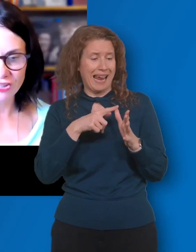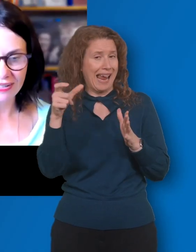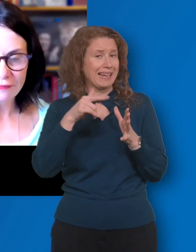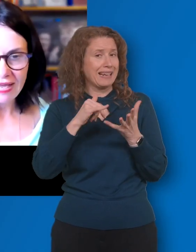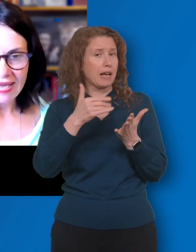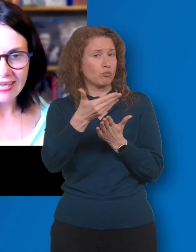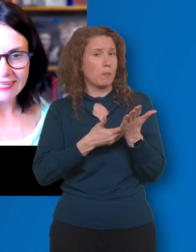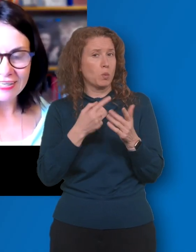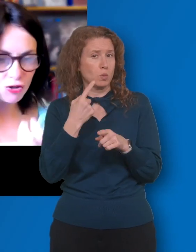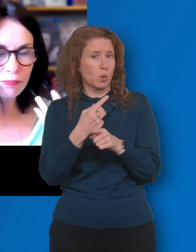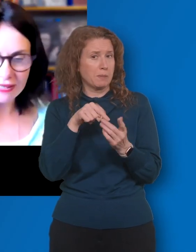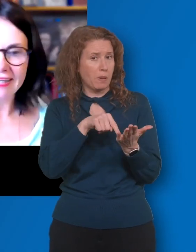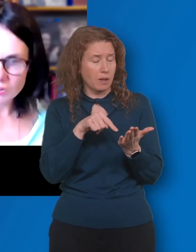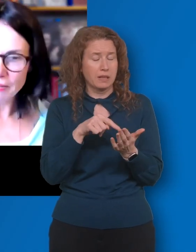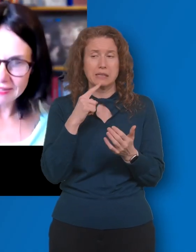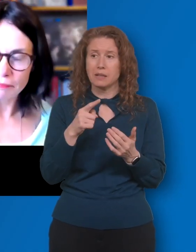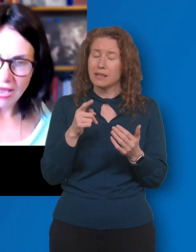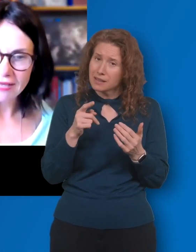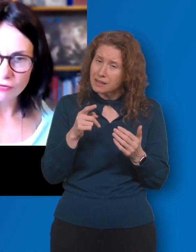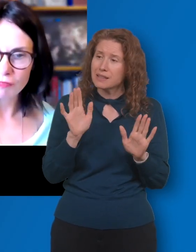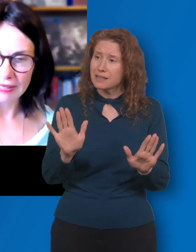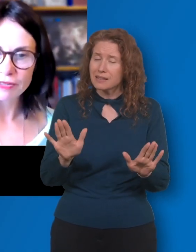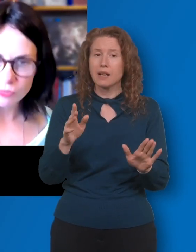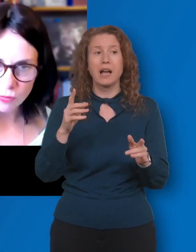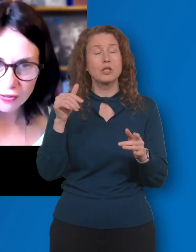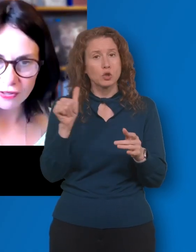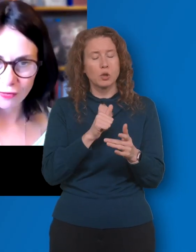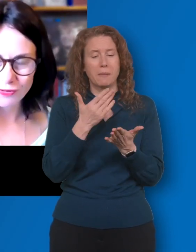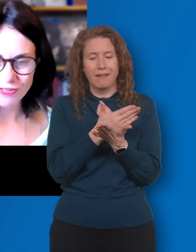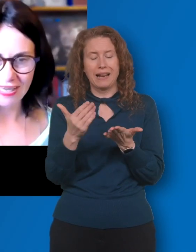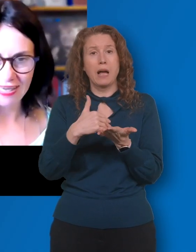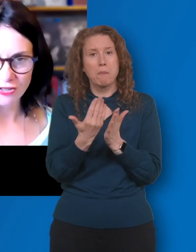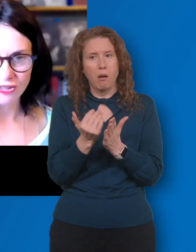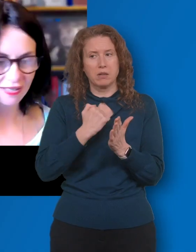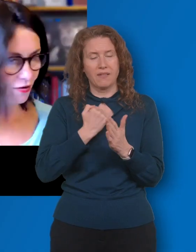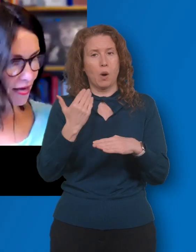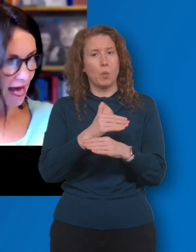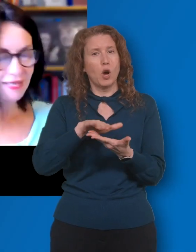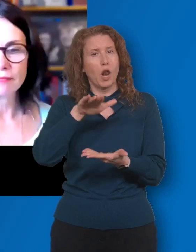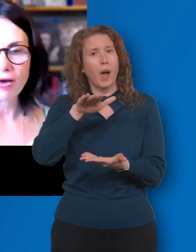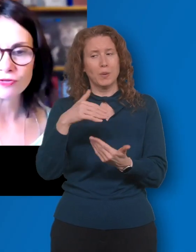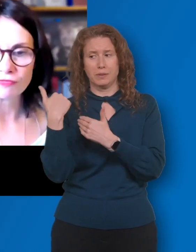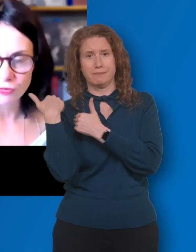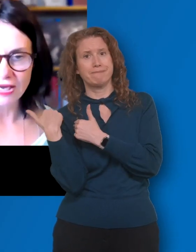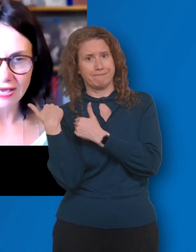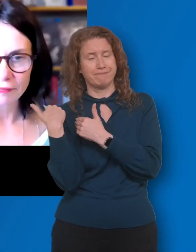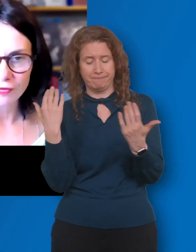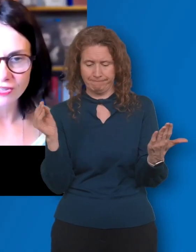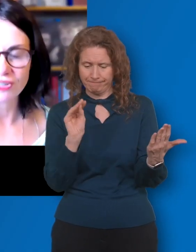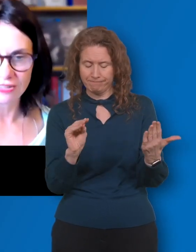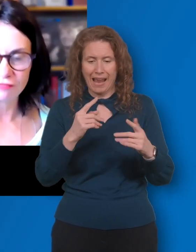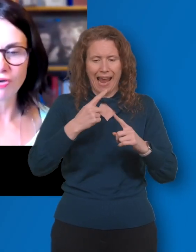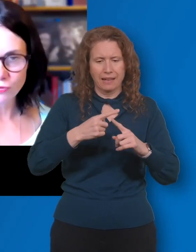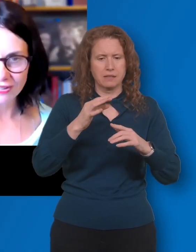that, actually it should be an explicit part of people's workload to say, actually, you know, X amount of your time